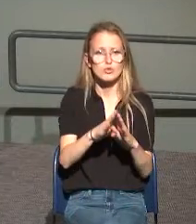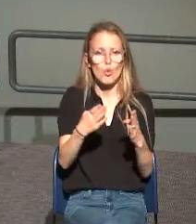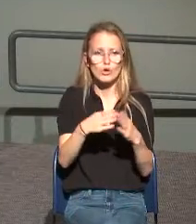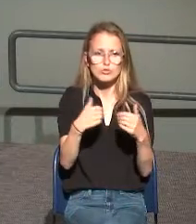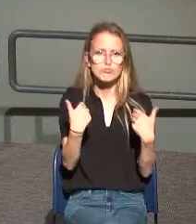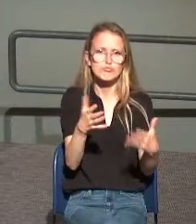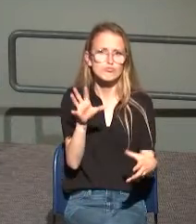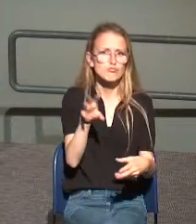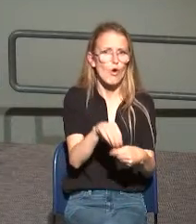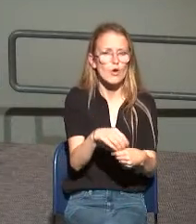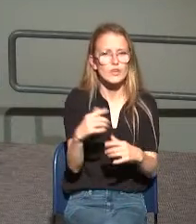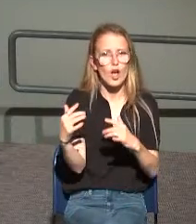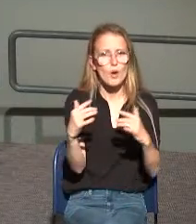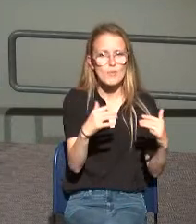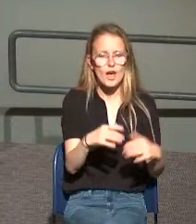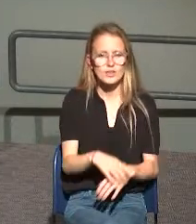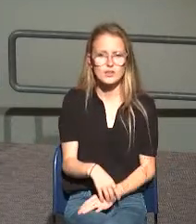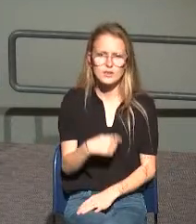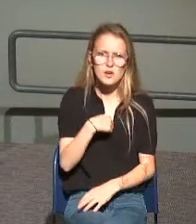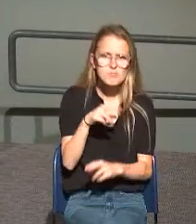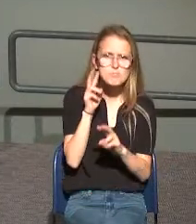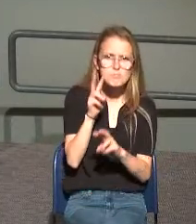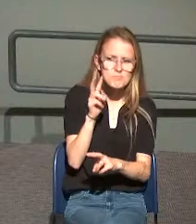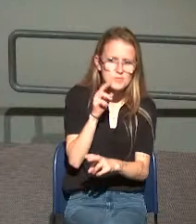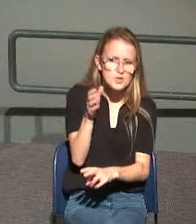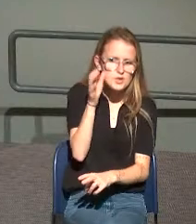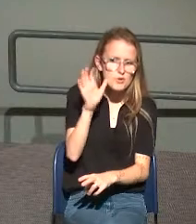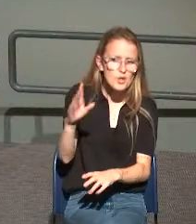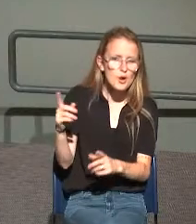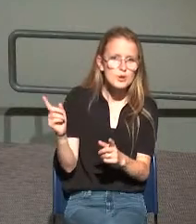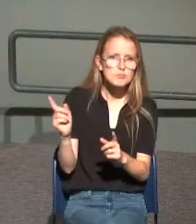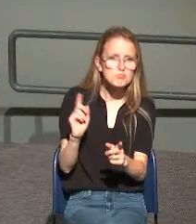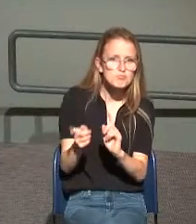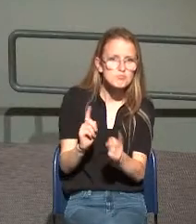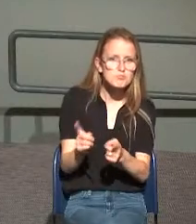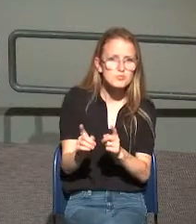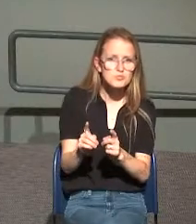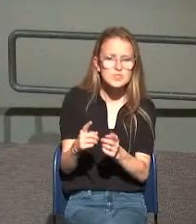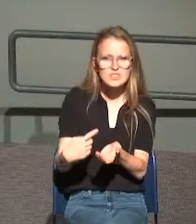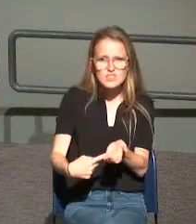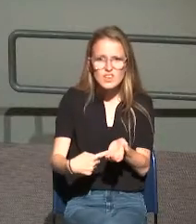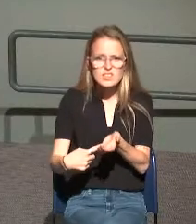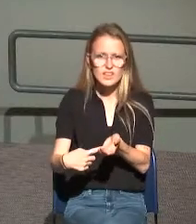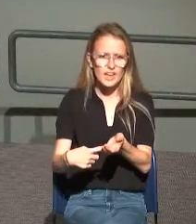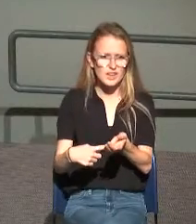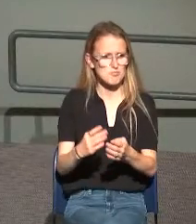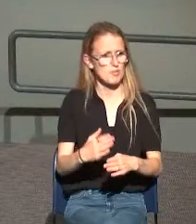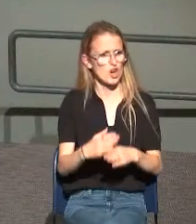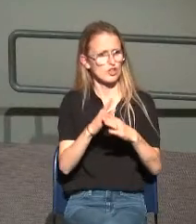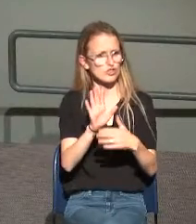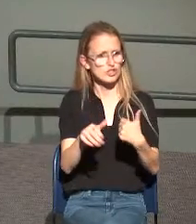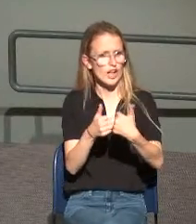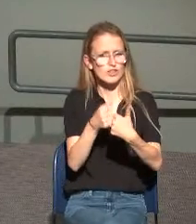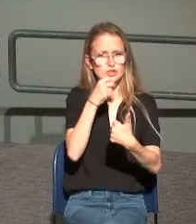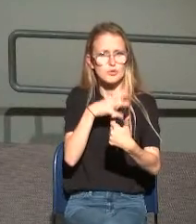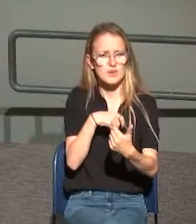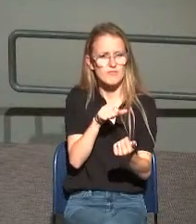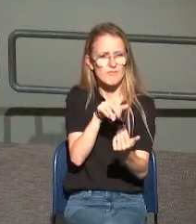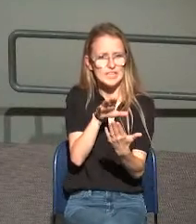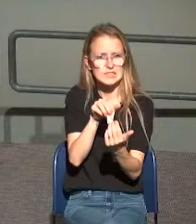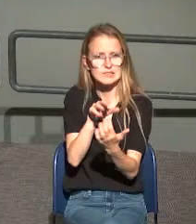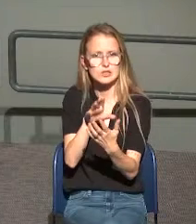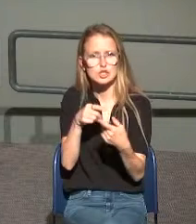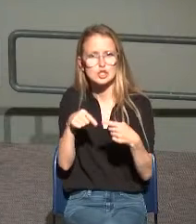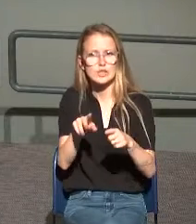very much look forward to hearing them discuss the challenges faced by America's pioneering women military aviators and